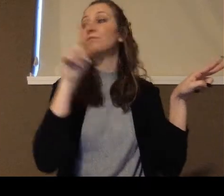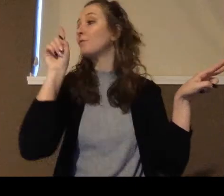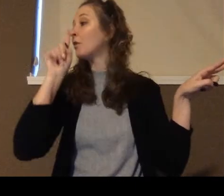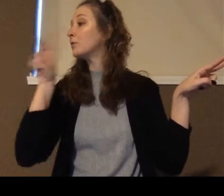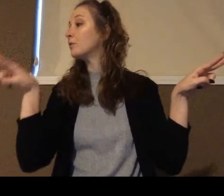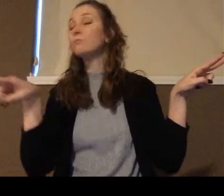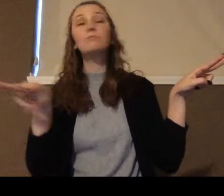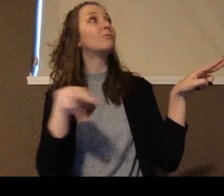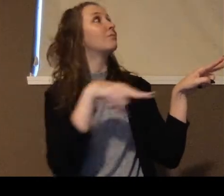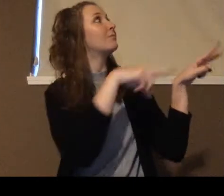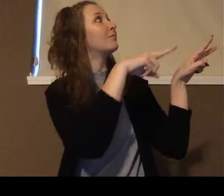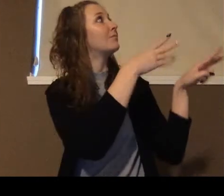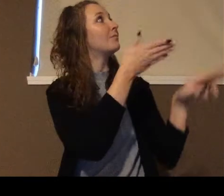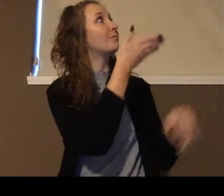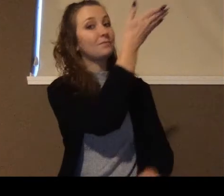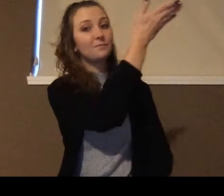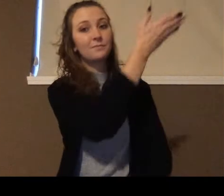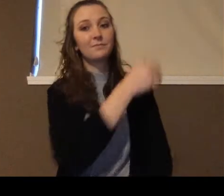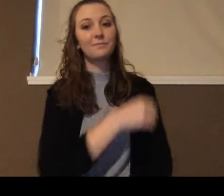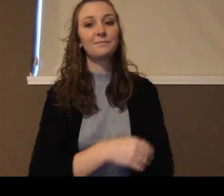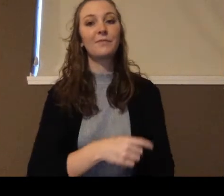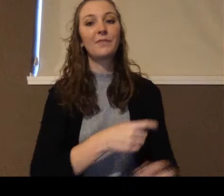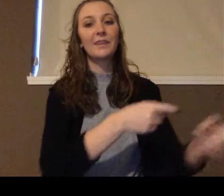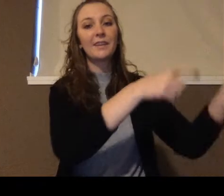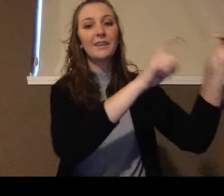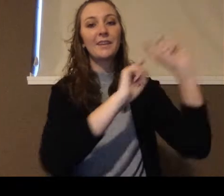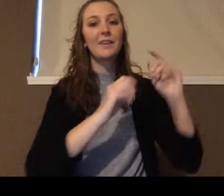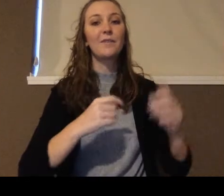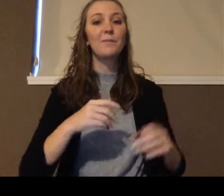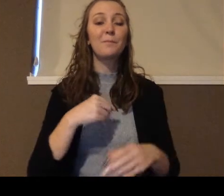unjust gain.